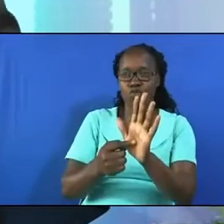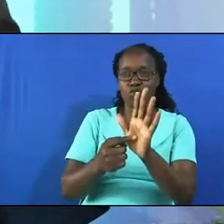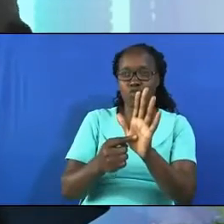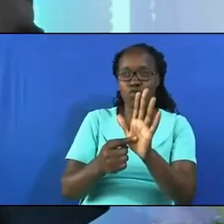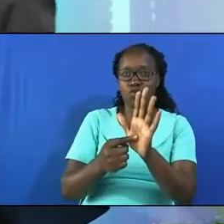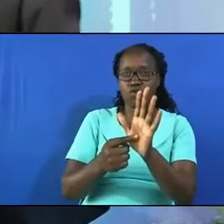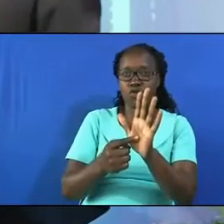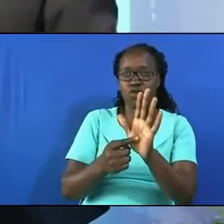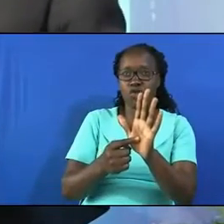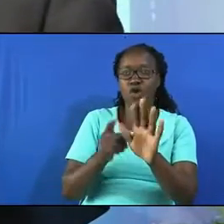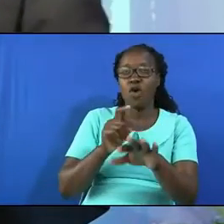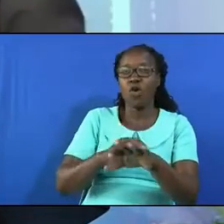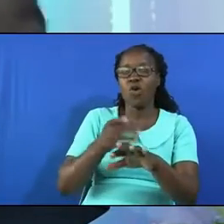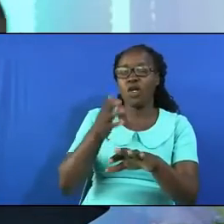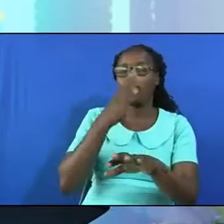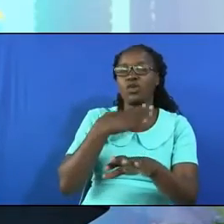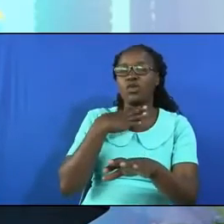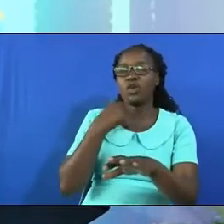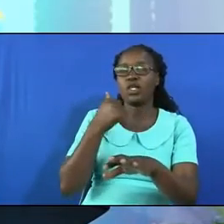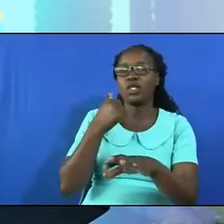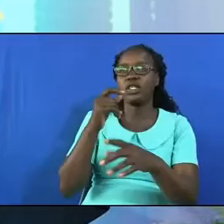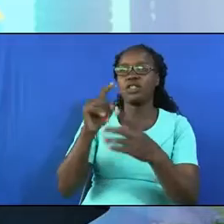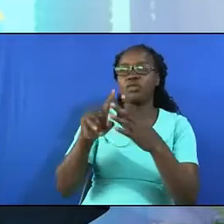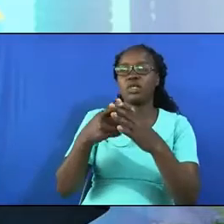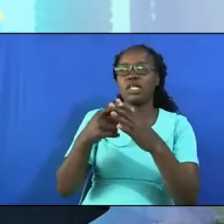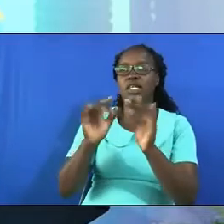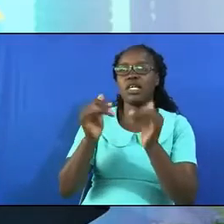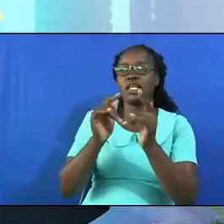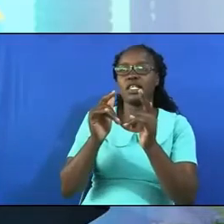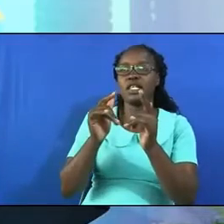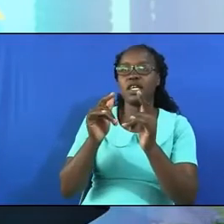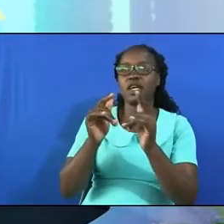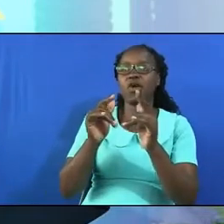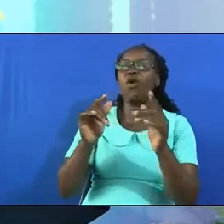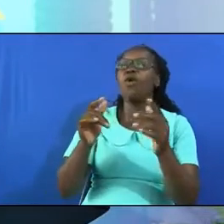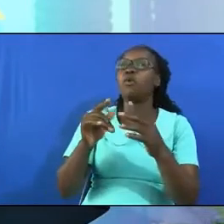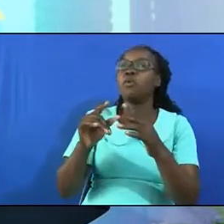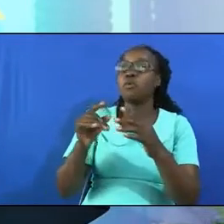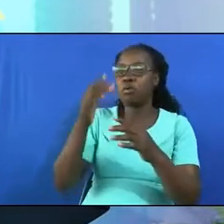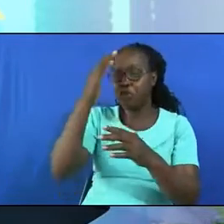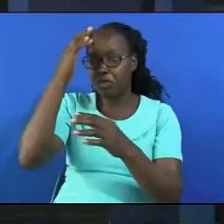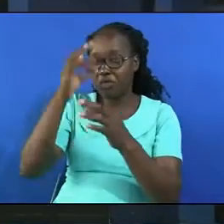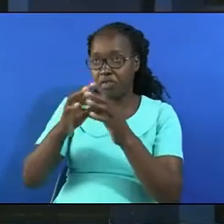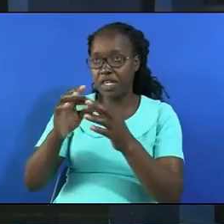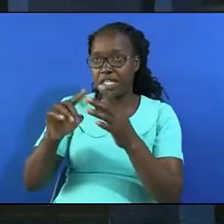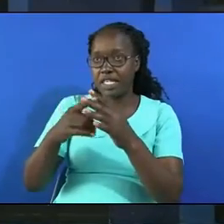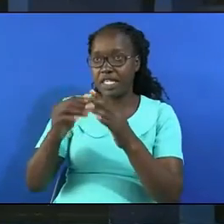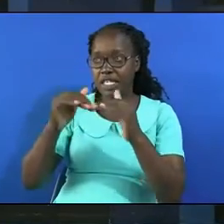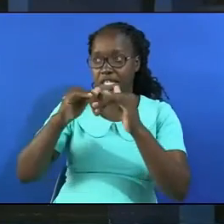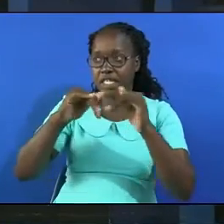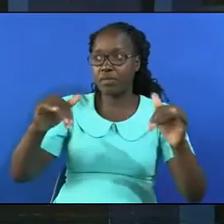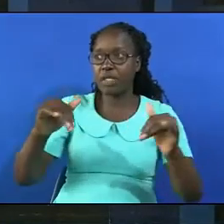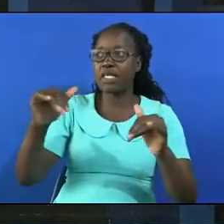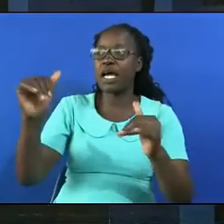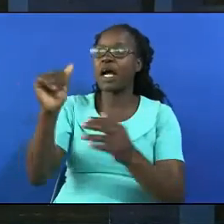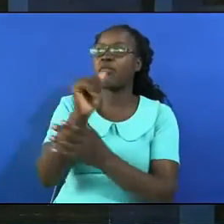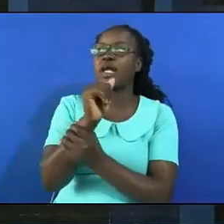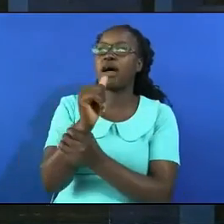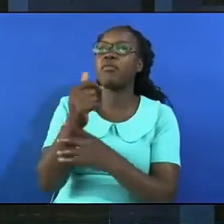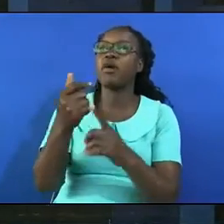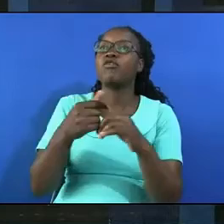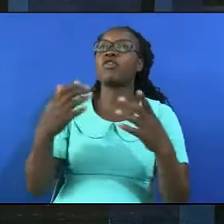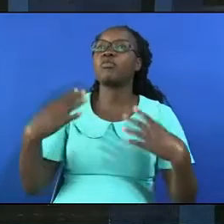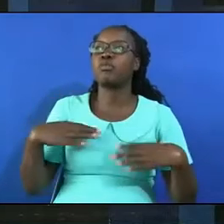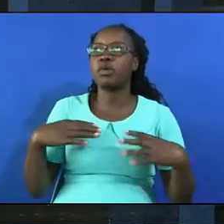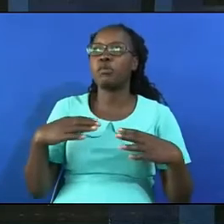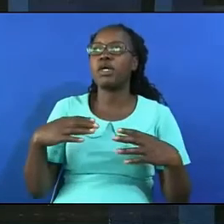you. When God wanted to begin a new dispensation of faith, he separated Abraham from